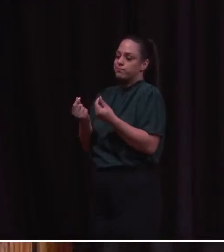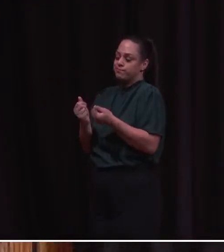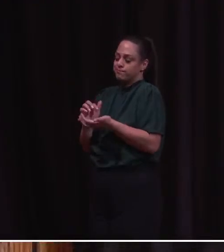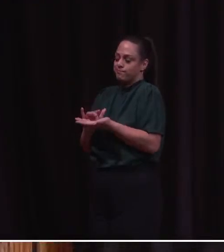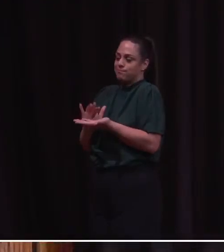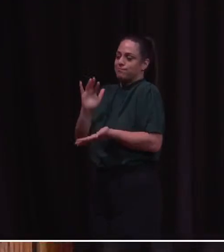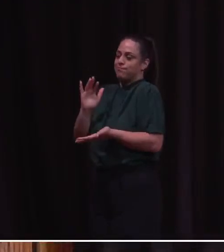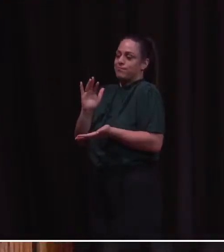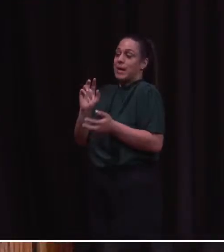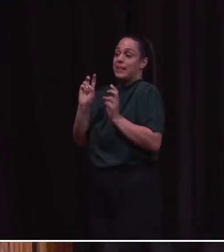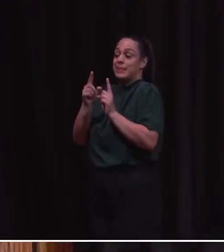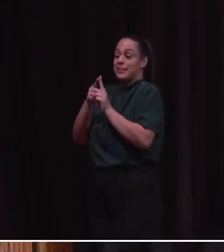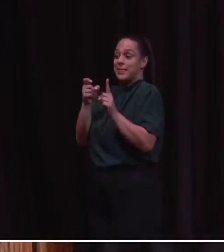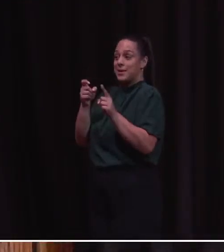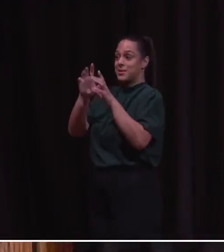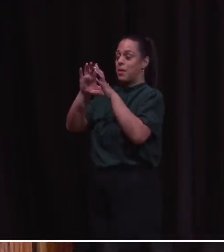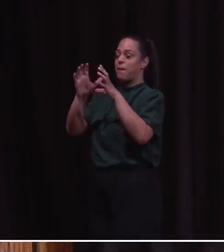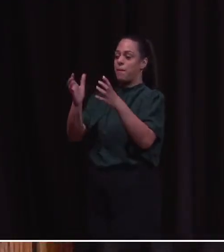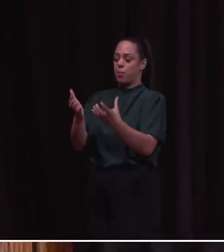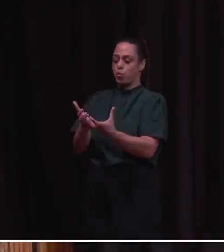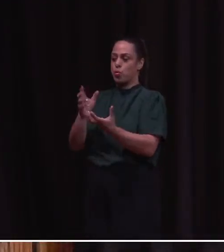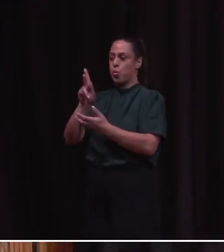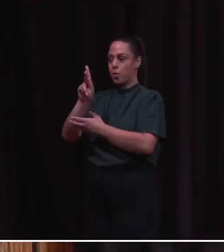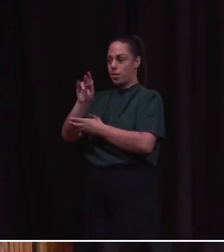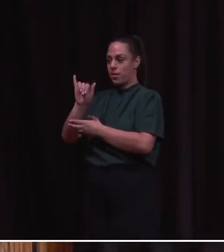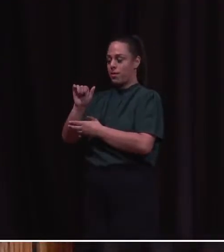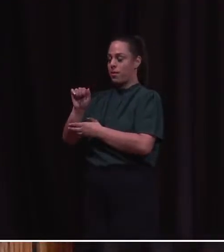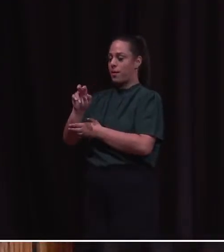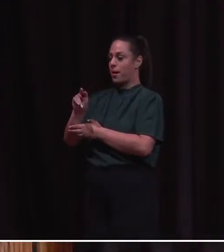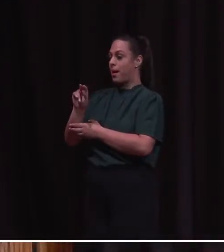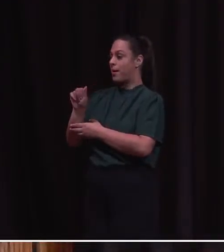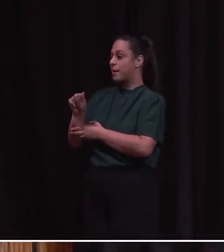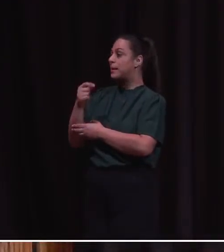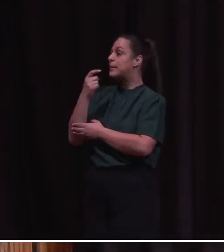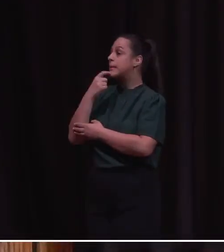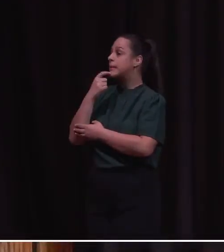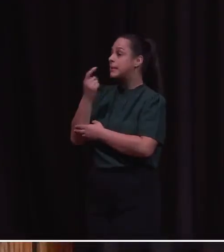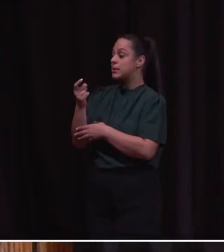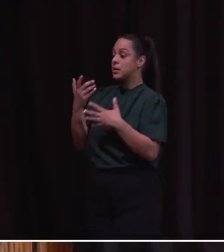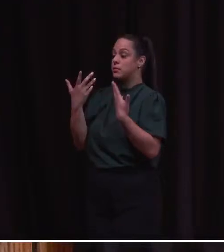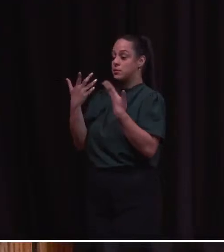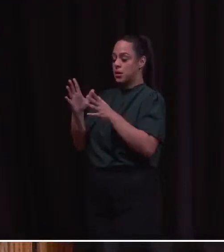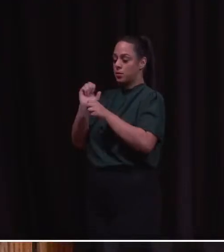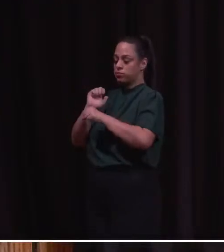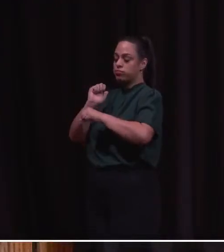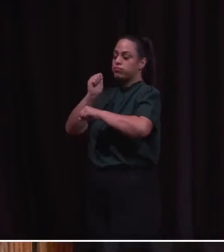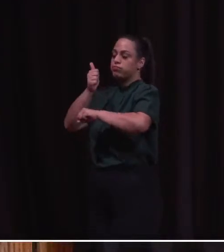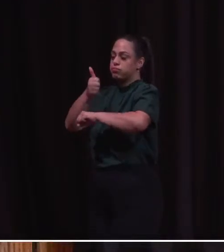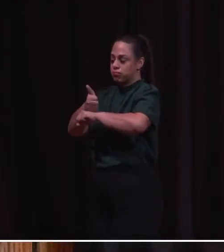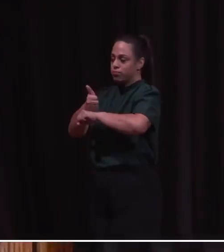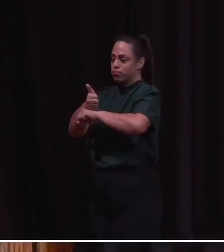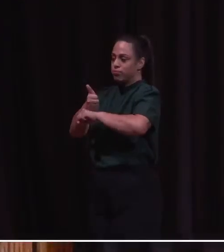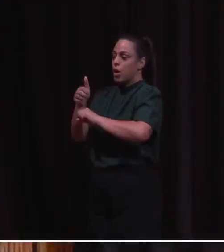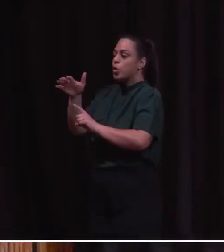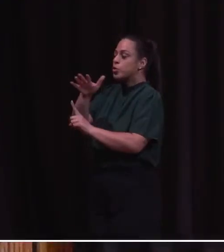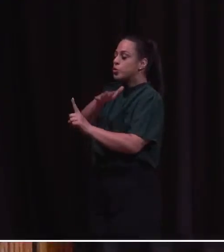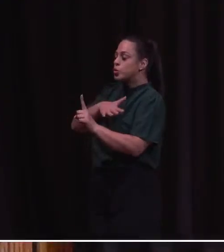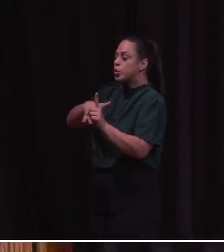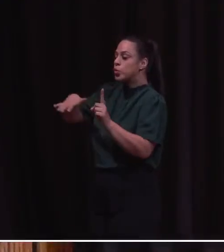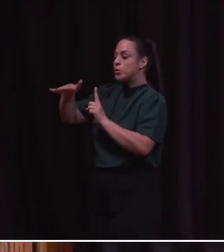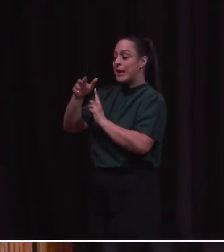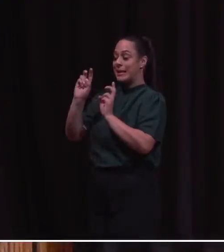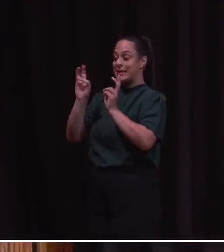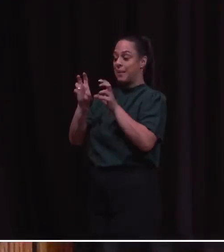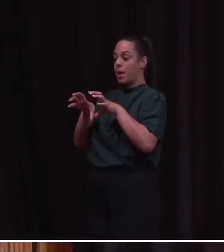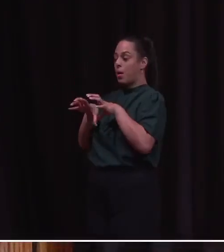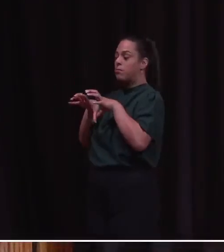Quijano wrote, and I quote, "In constituting this social classification, coloniality permeates all